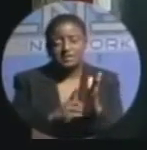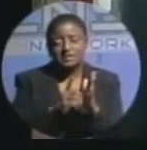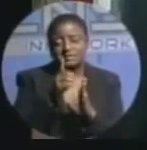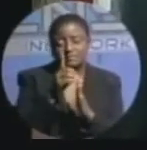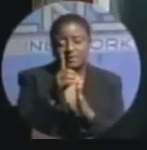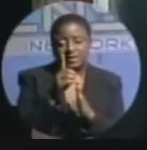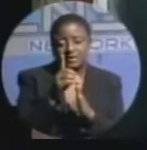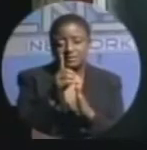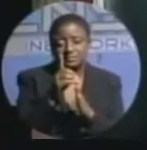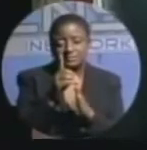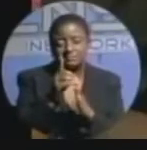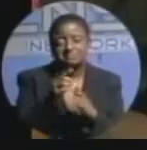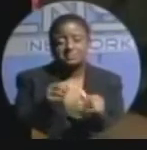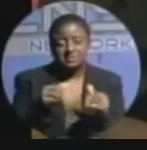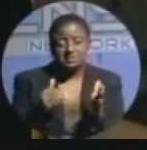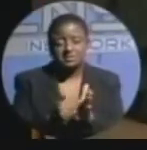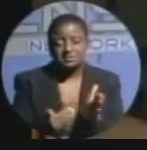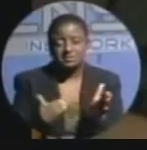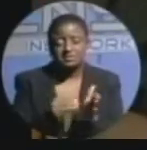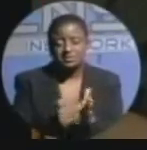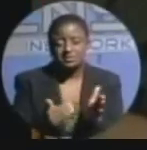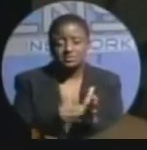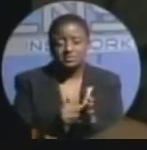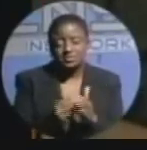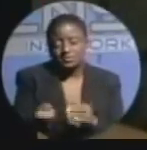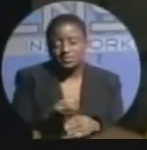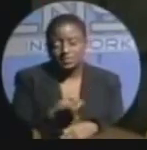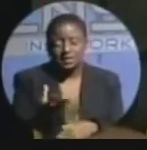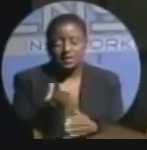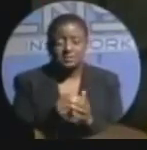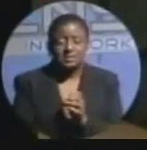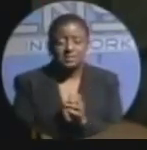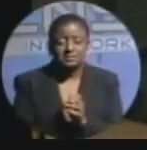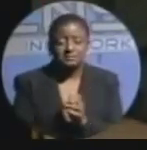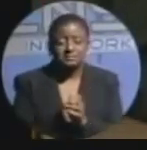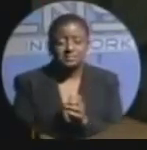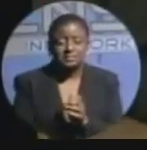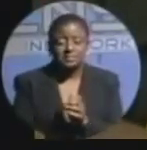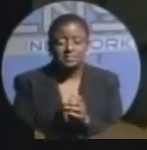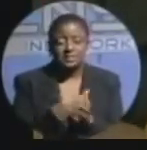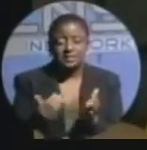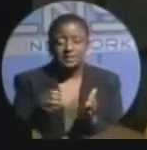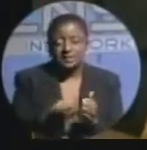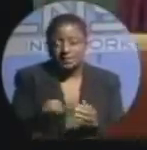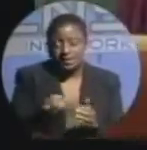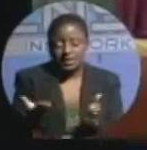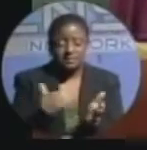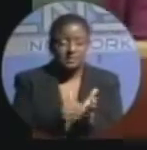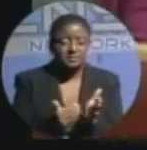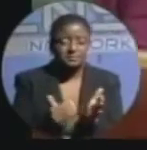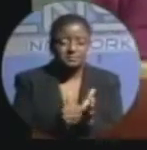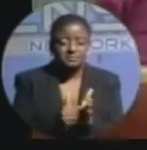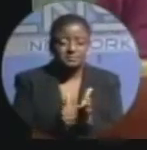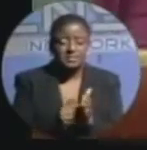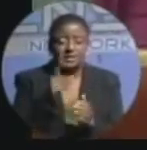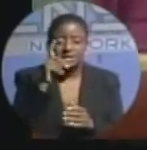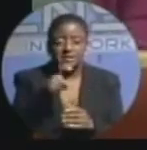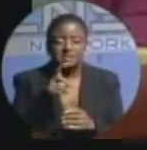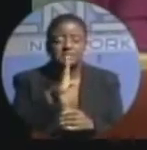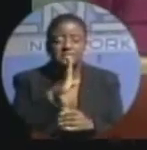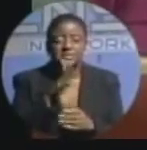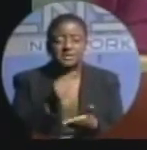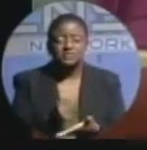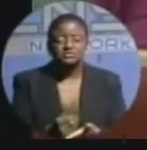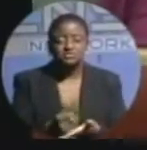of pathological gambling. Pathological gambling or gambling addiction is something Dr. Barrett says needs to be treated as